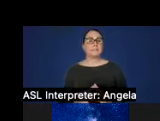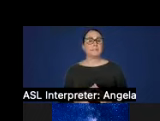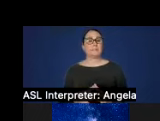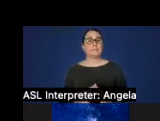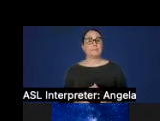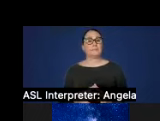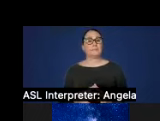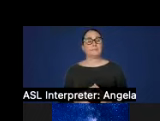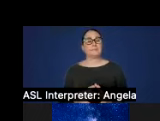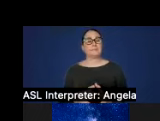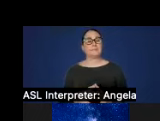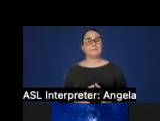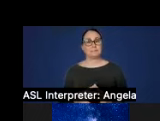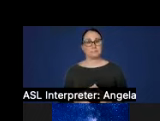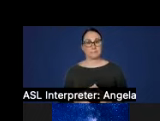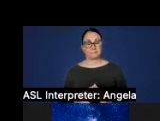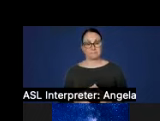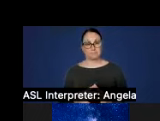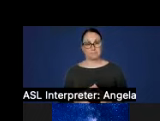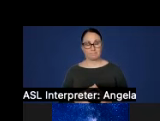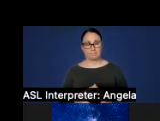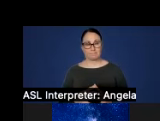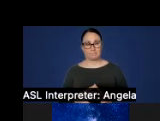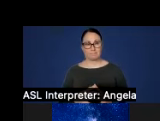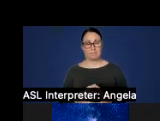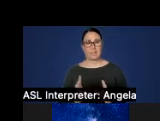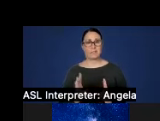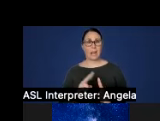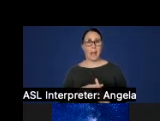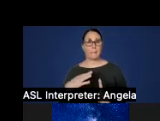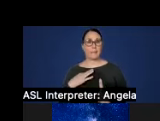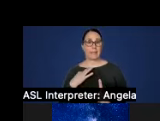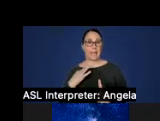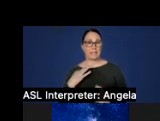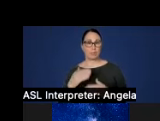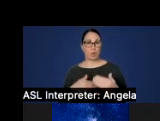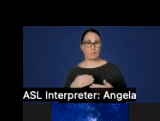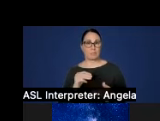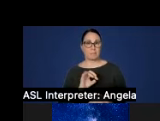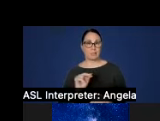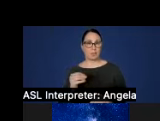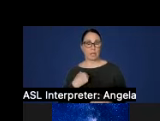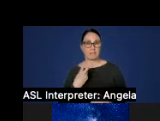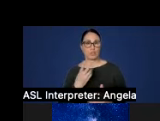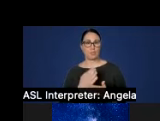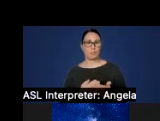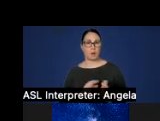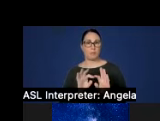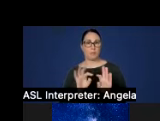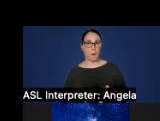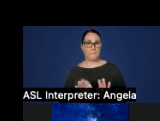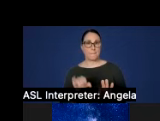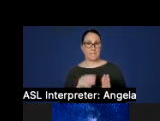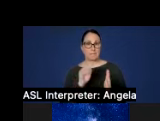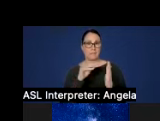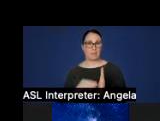And there's an application process. Minnesota has a 2-part form that must be completed, but